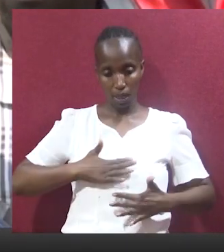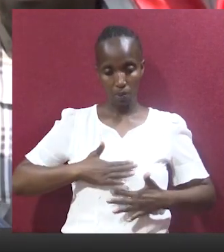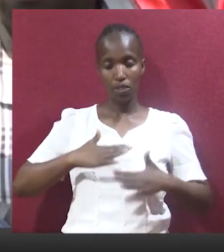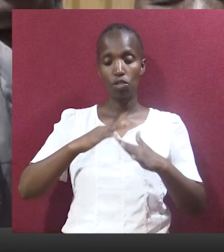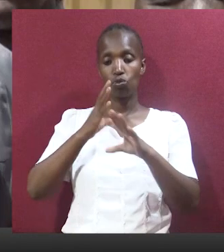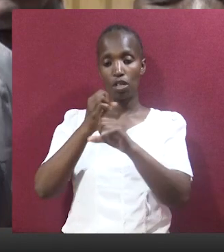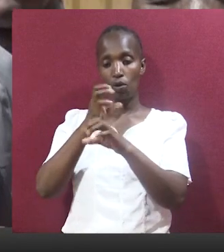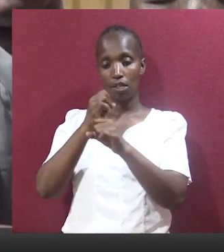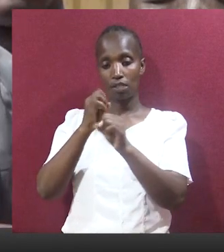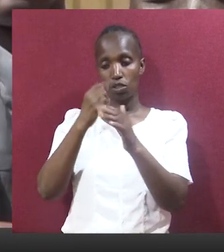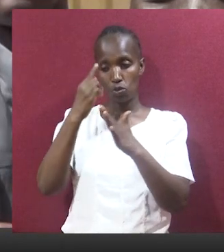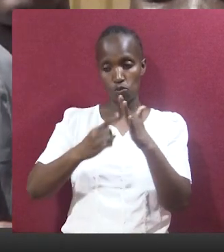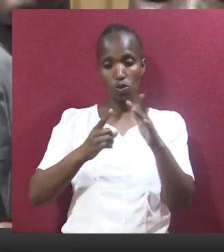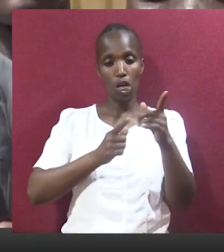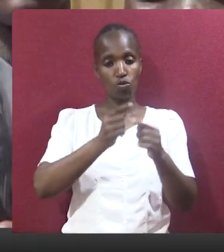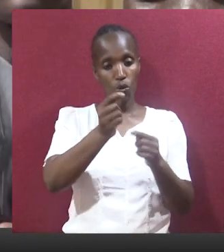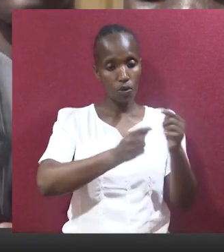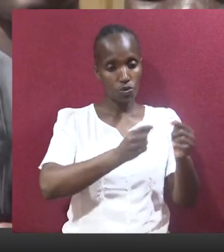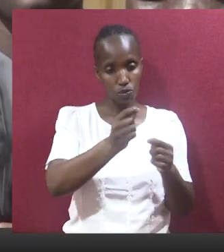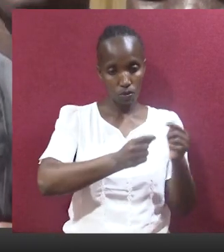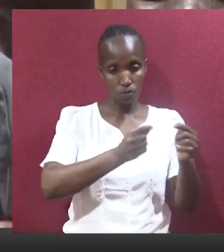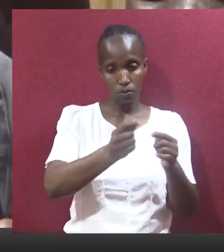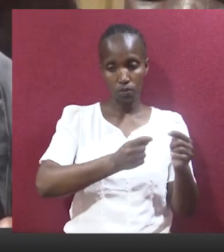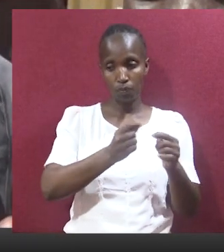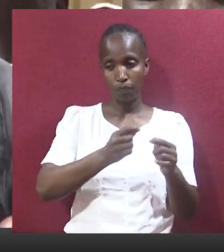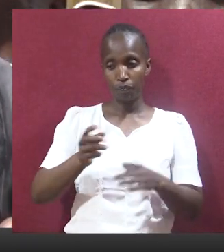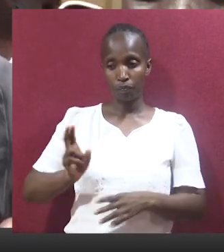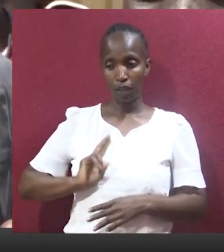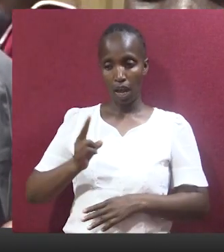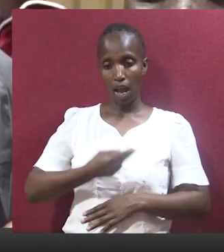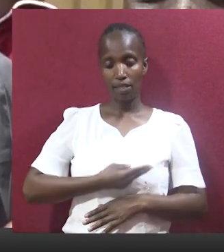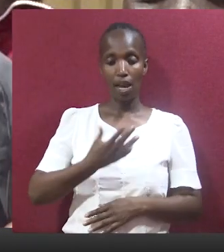the dust we see come over tonight